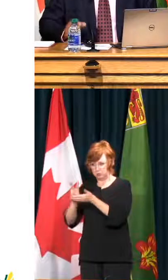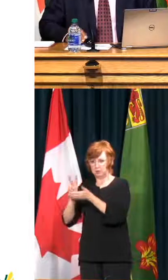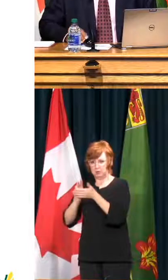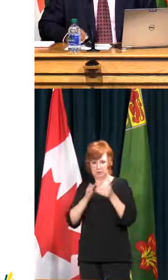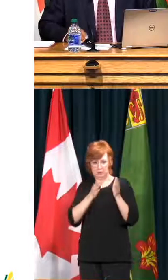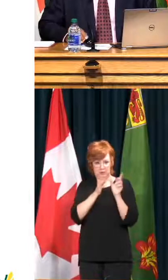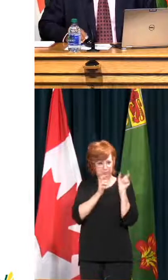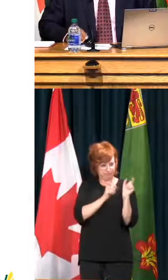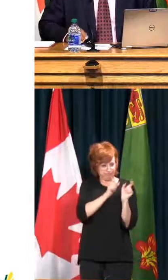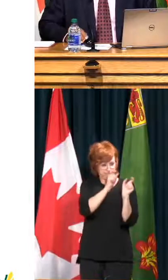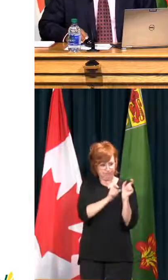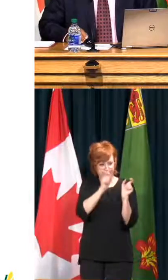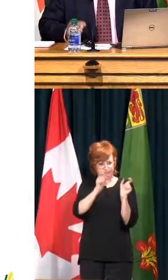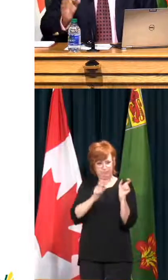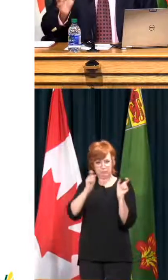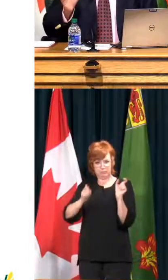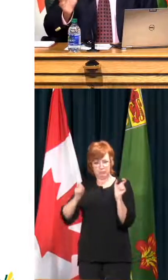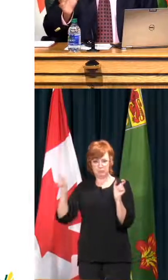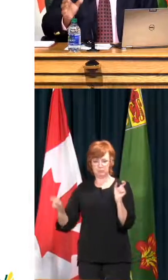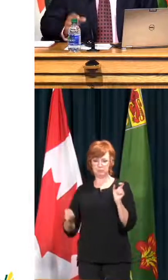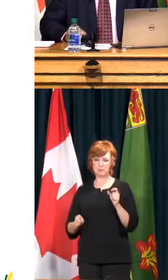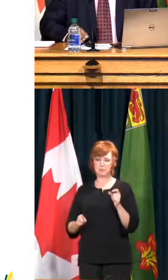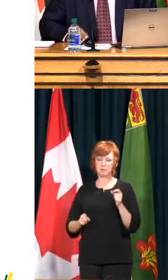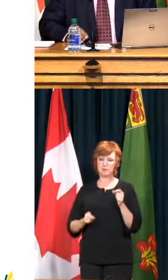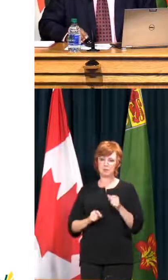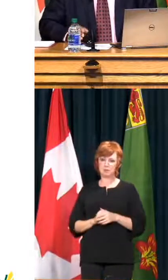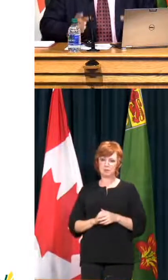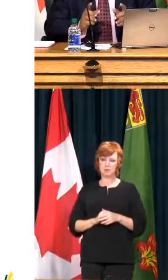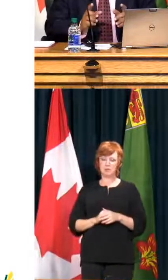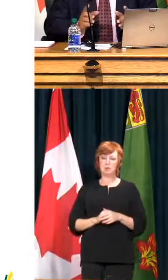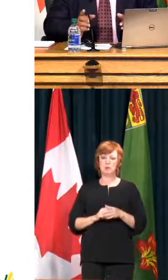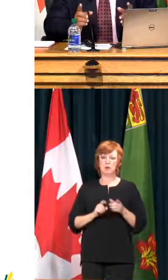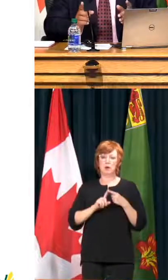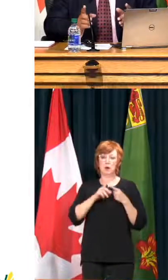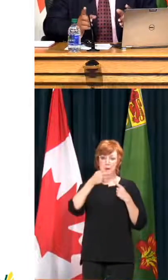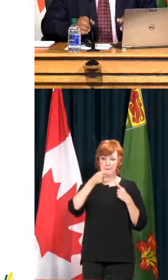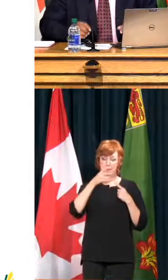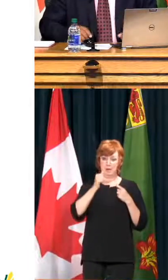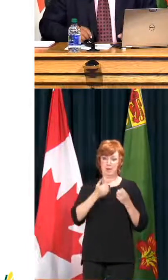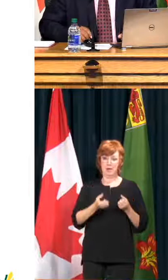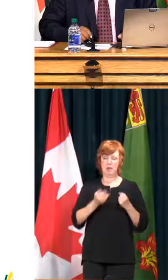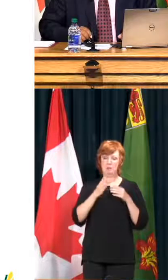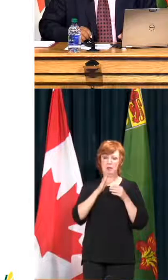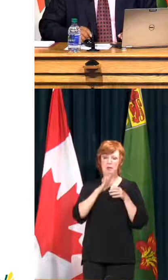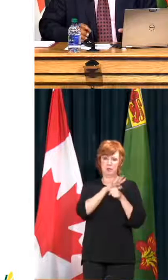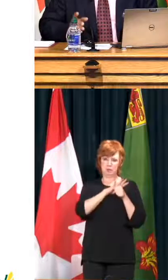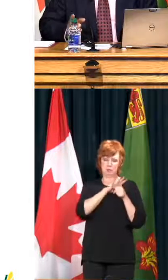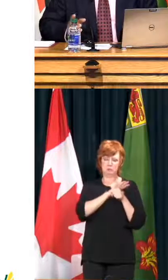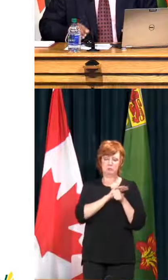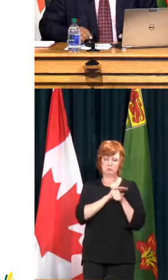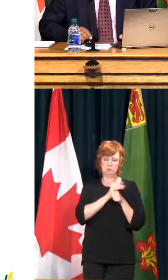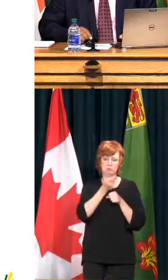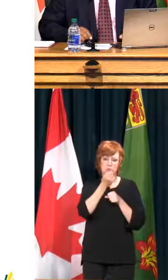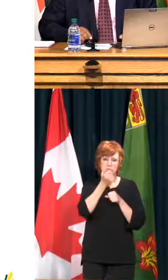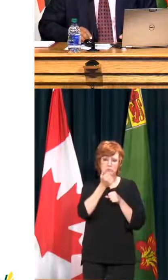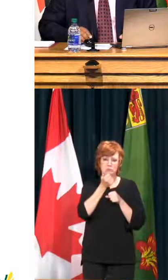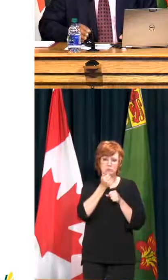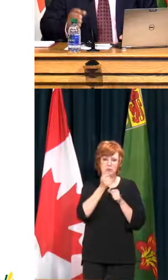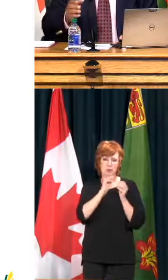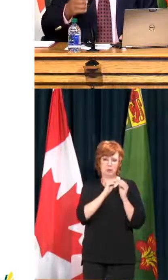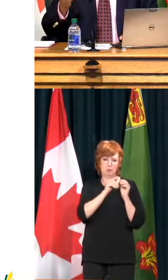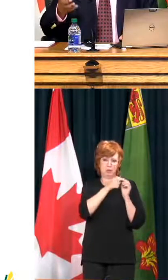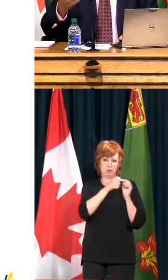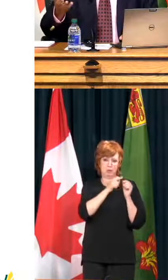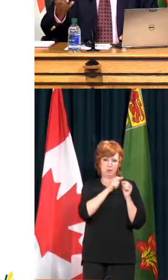our rate of new cases is coming down. But of course, we have that cluster in PA. Small number of cases, but because they were hospitalized, that's the reason for